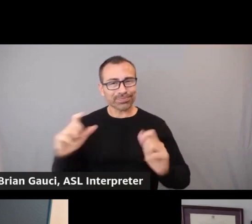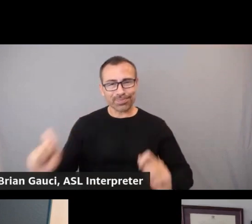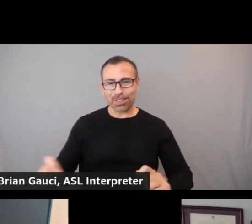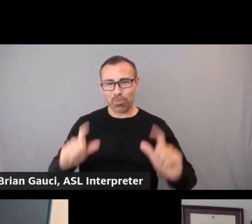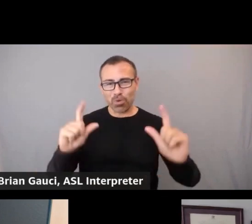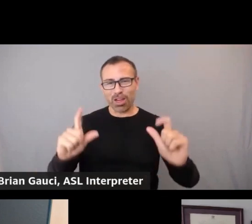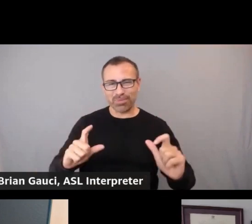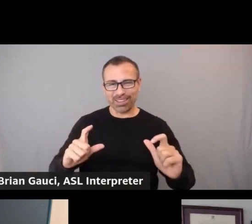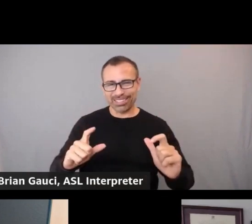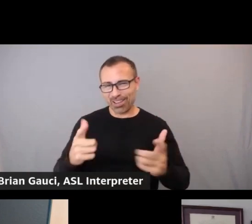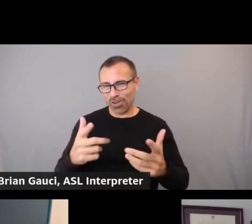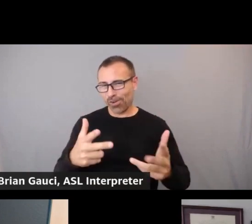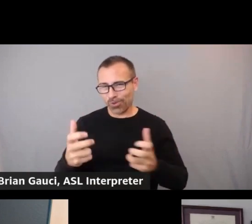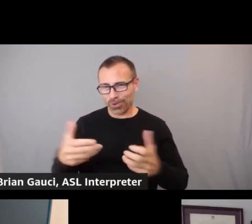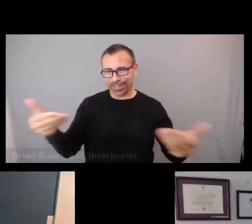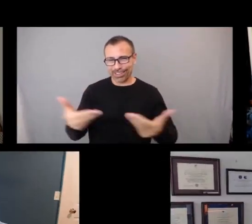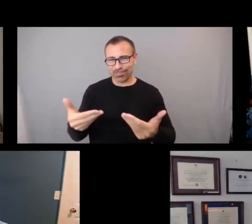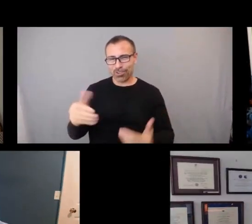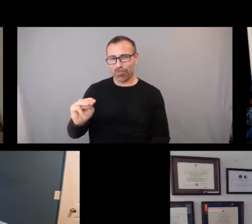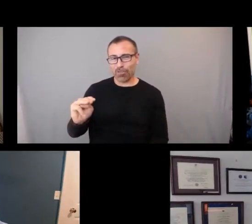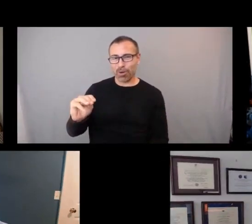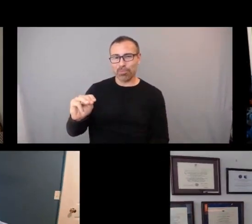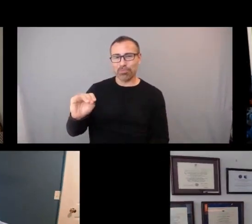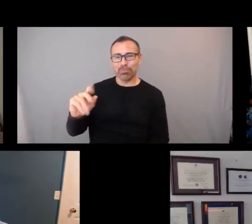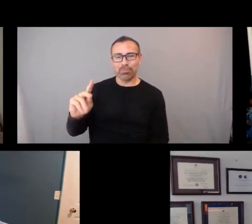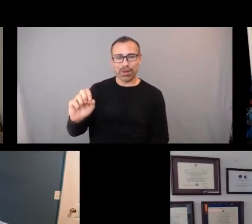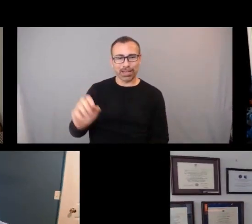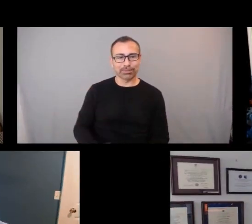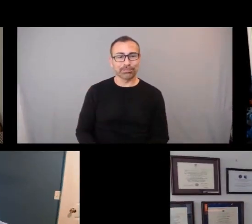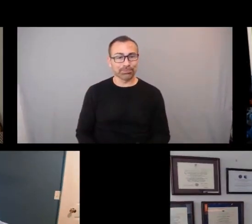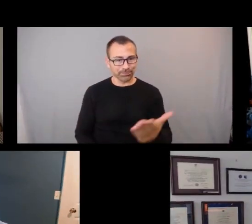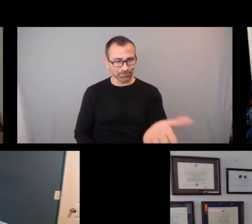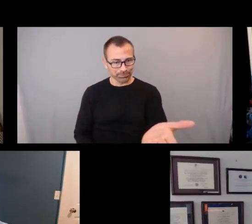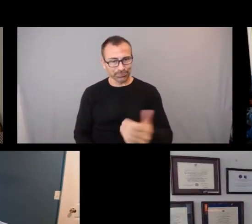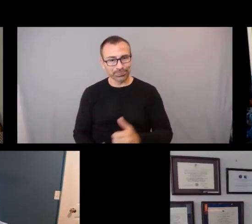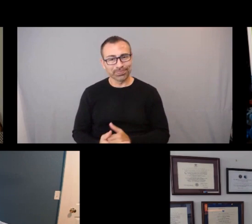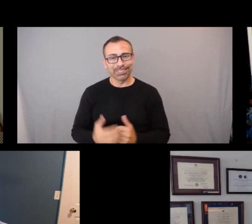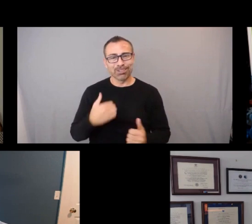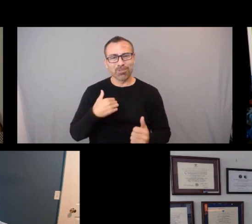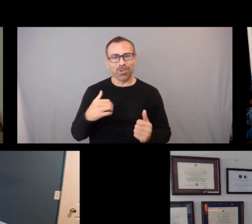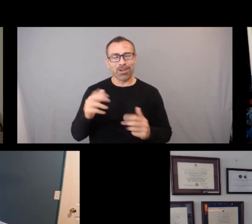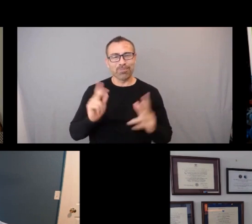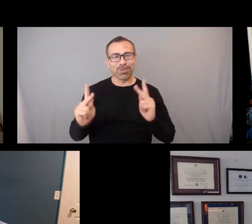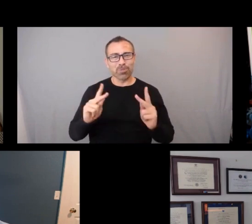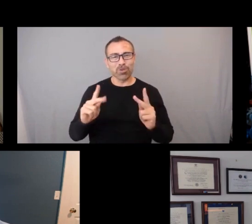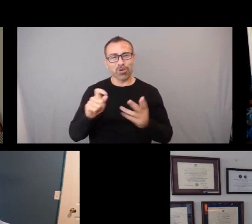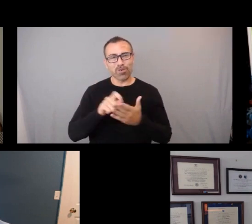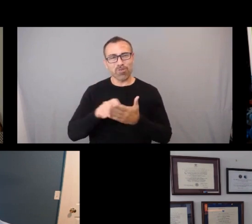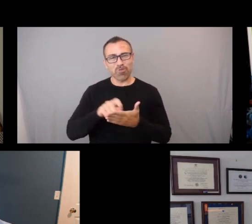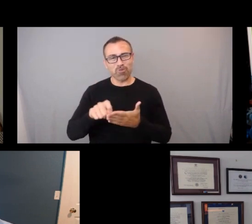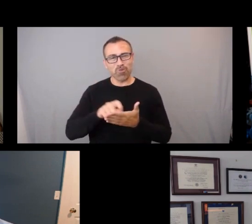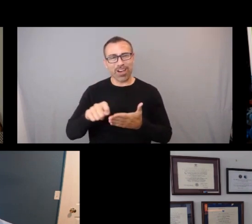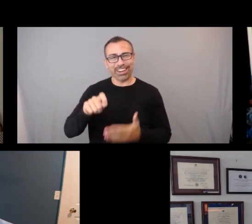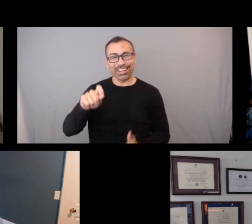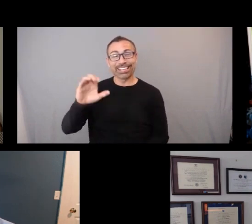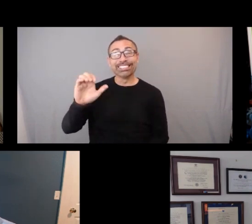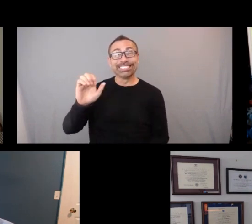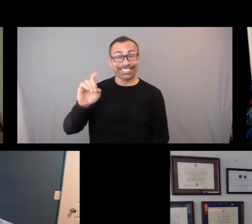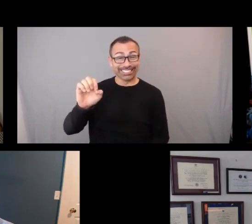intro for you, Mike, before we jump into your demo. We've got people writing some Cedar in chat right now,